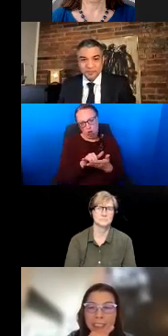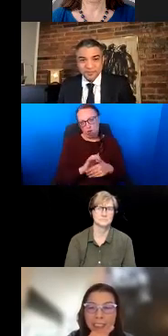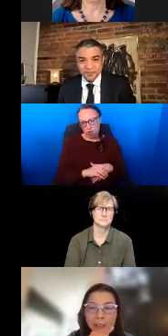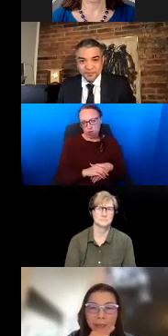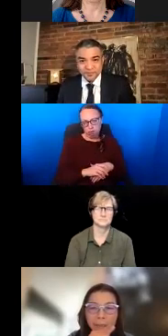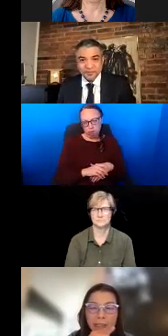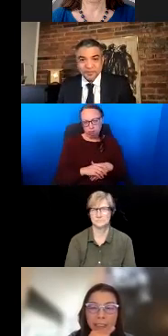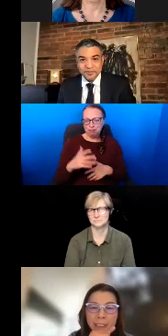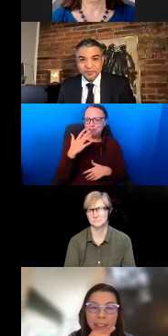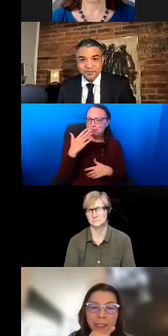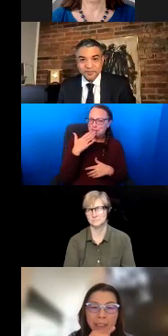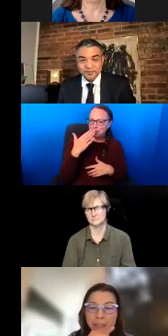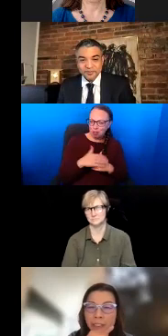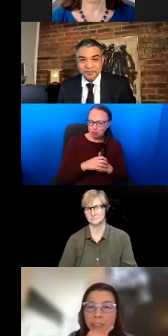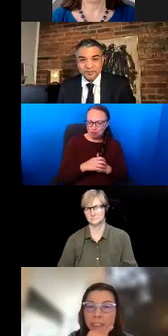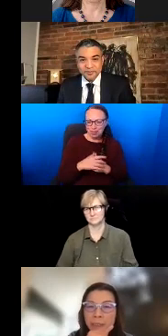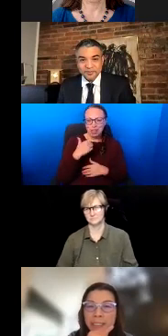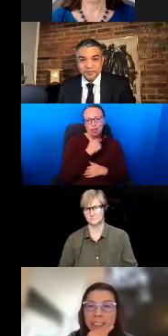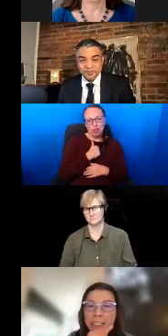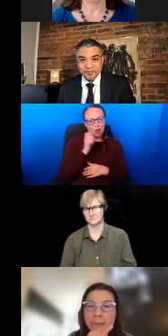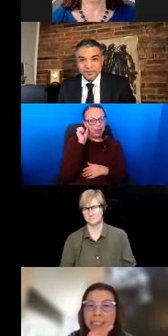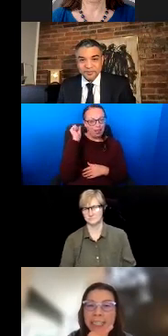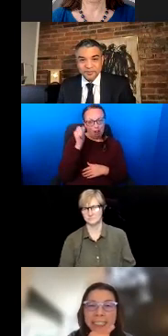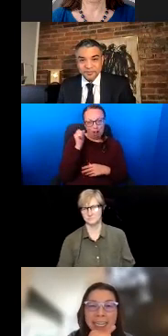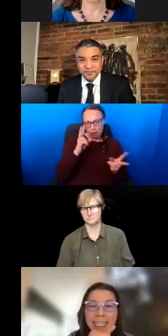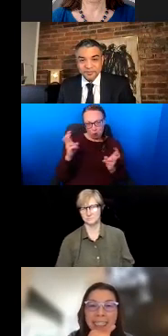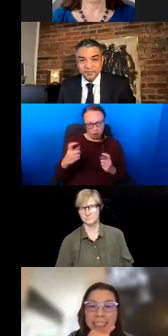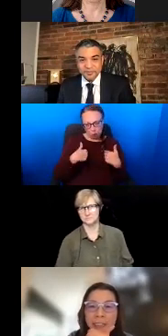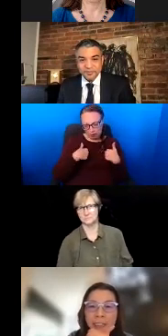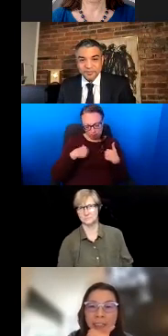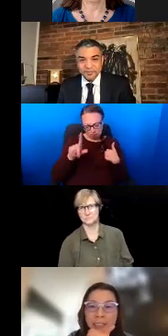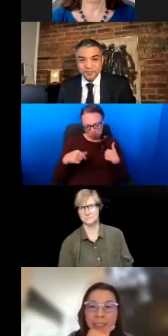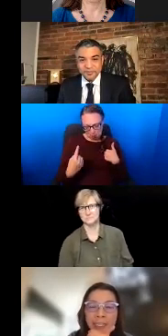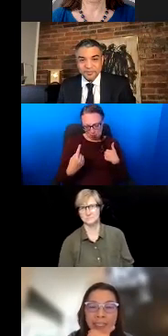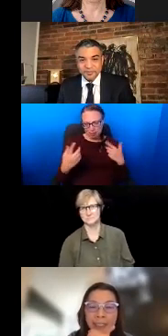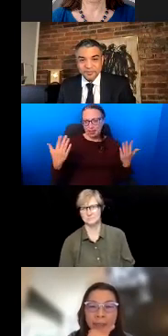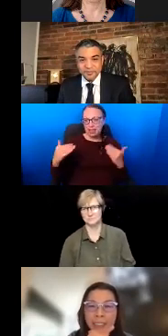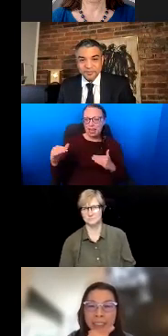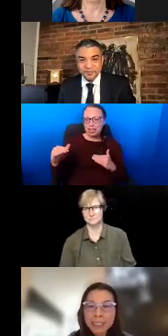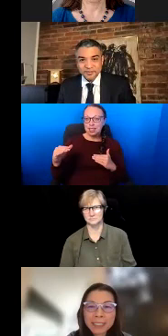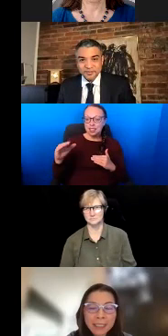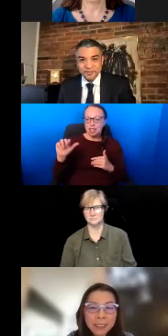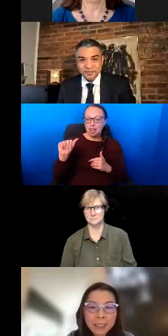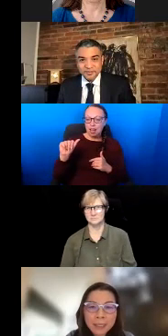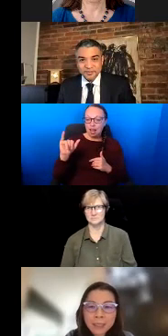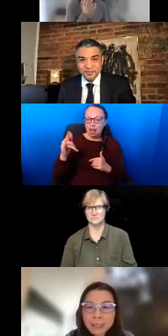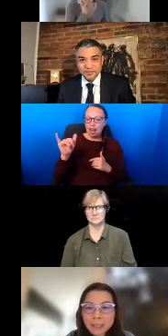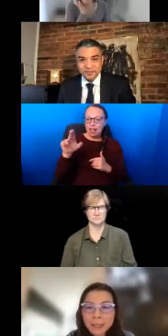Great, thank you. I apologize, the audio issue was just me. Next, Eileen, would you like to ask your question?